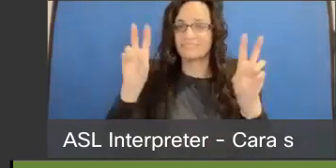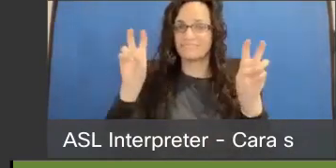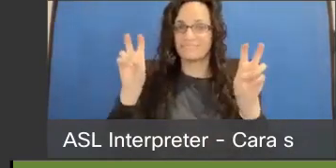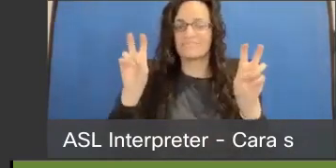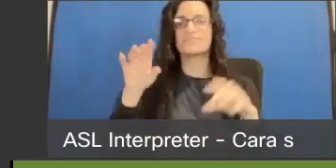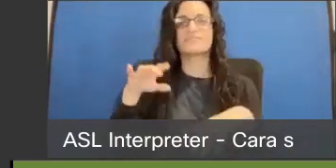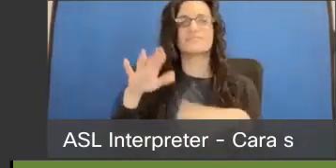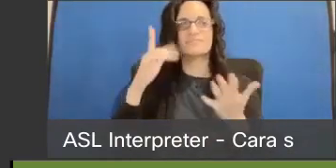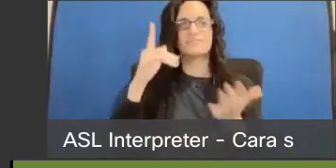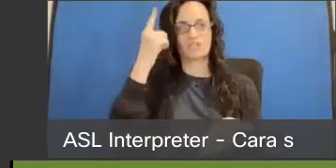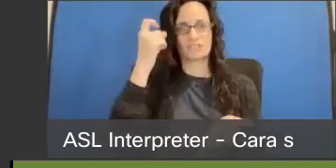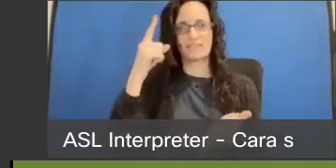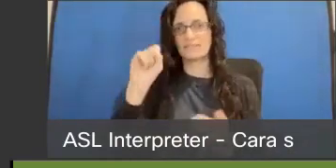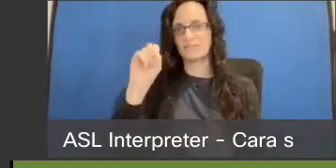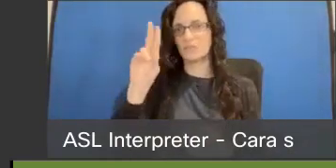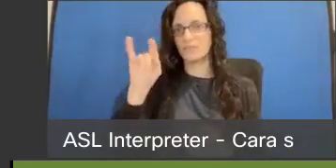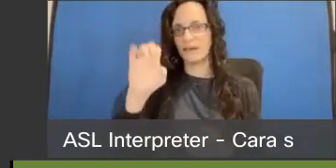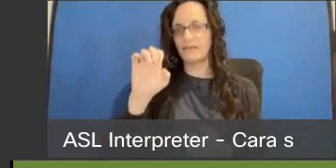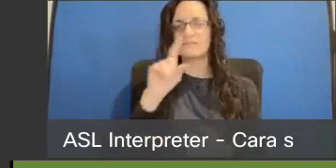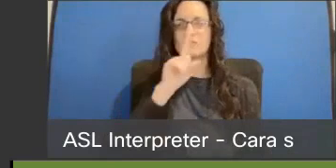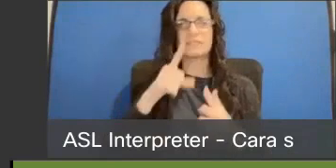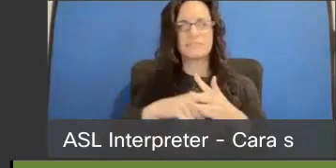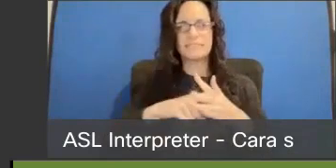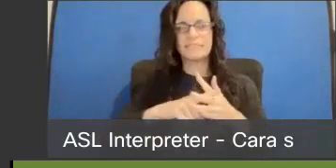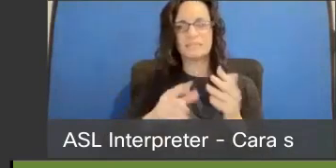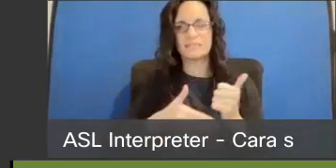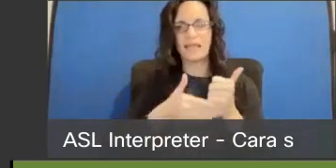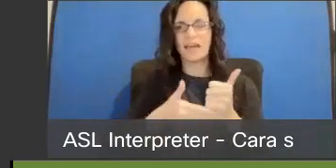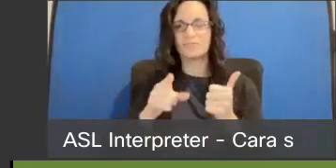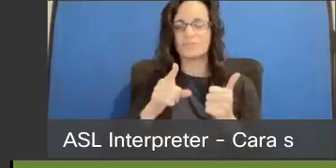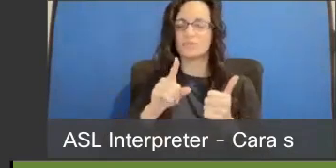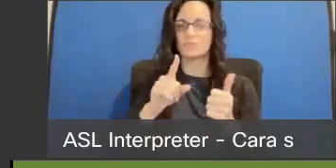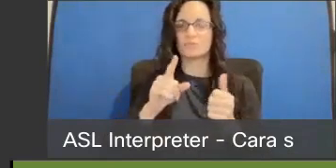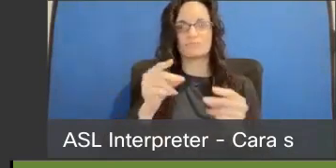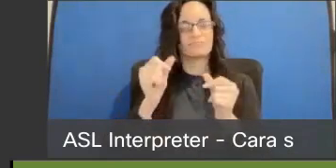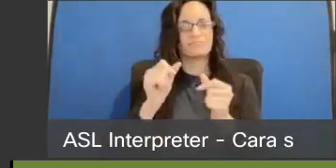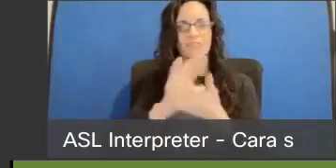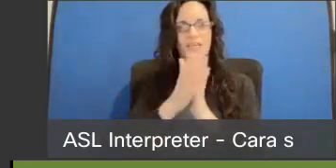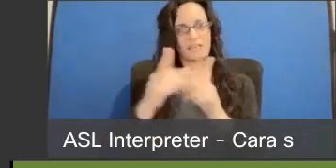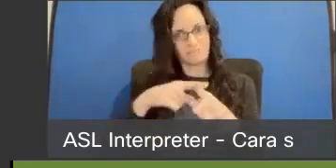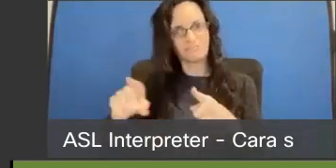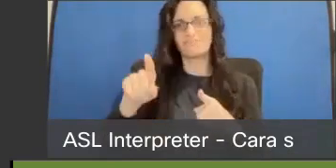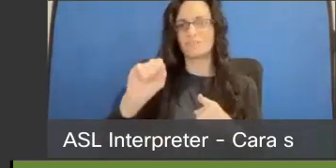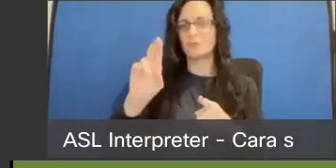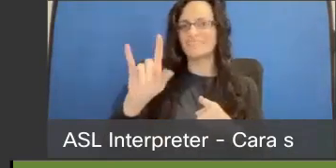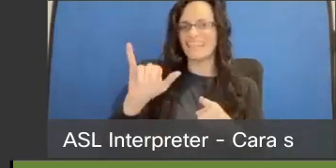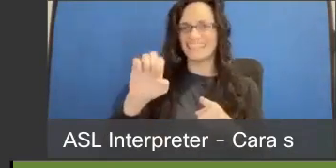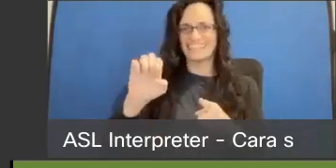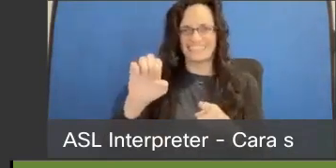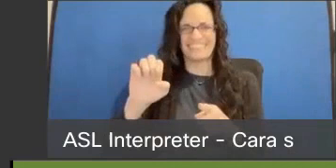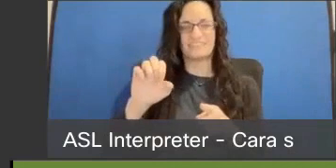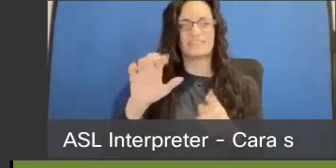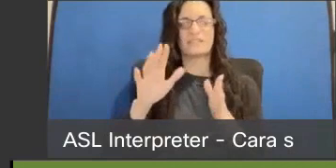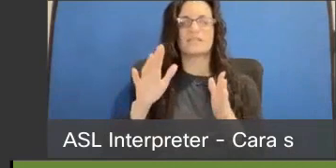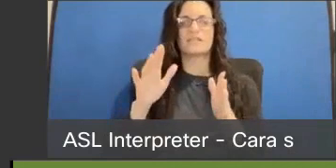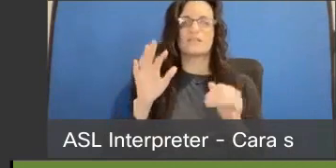goal in the first couple of modules are really to help you quickly become suicidologists, right? To have some of the basic understanding of sort of the lay of the land,